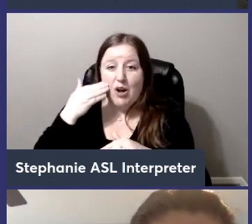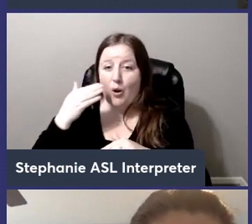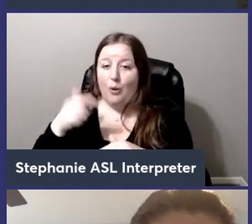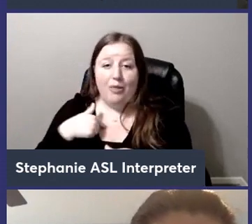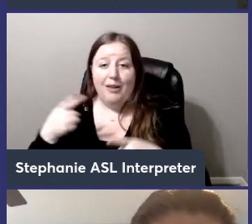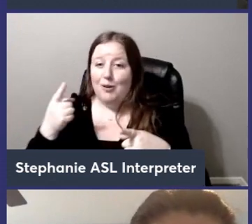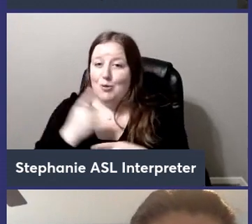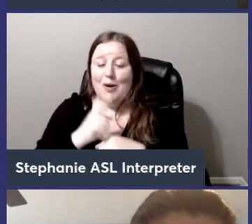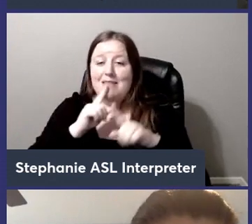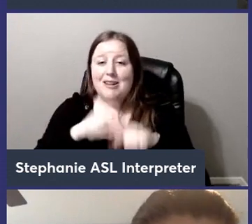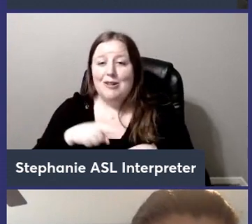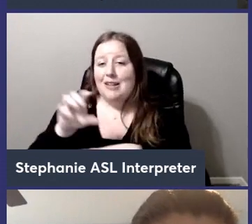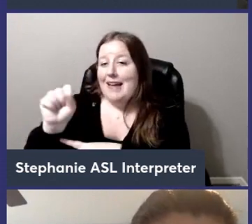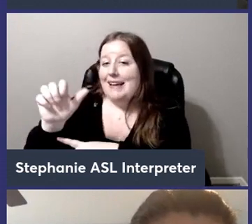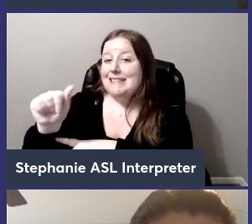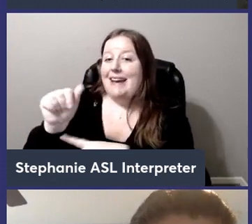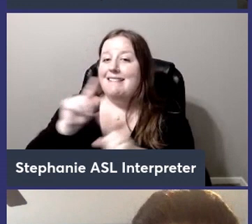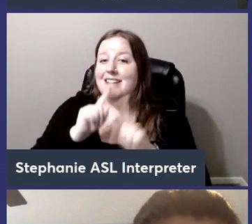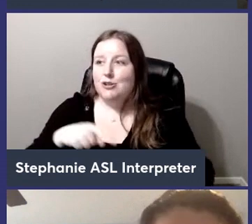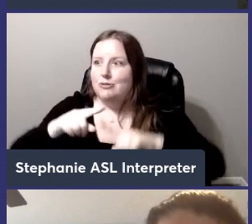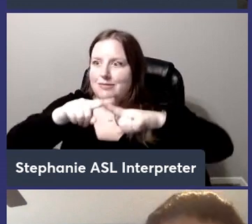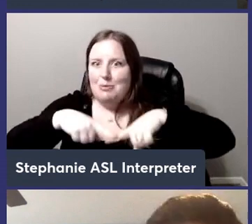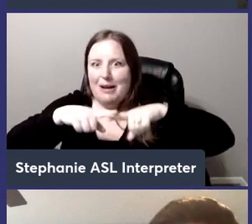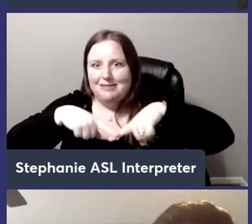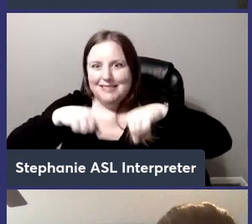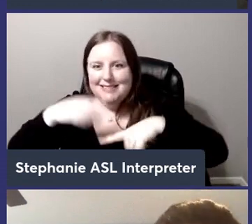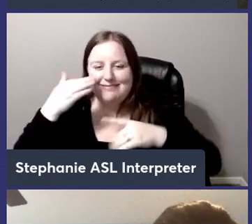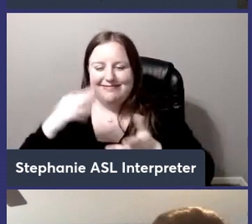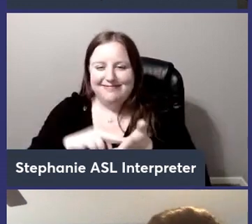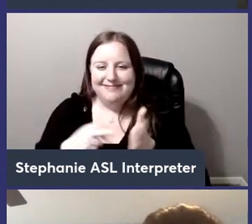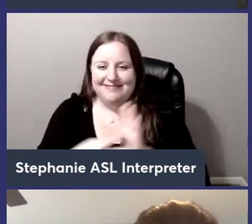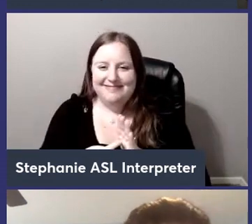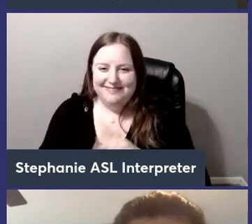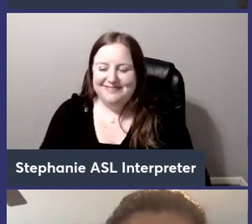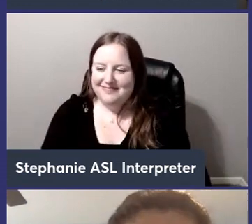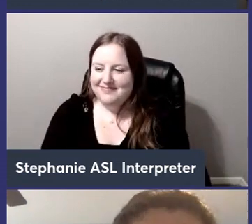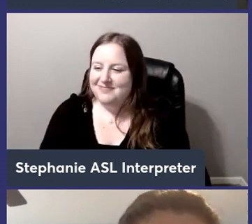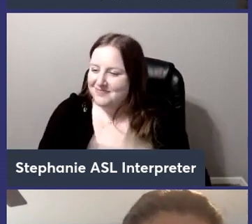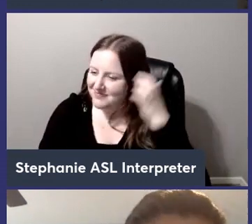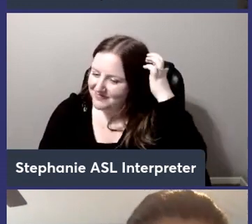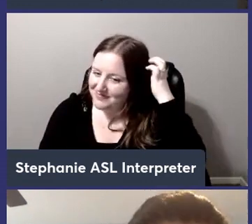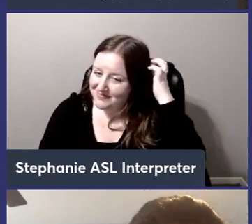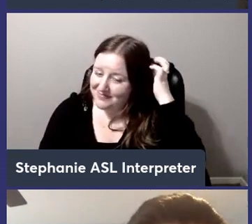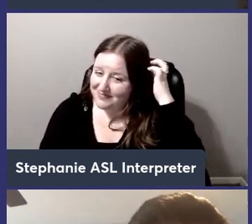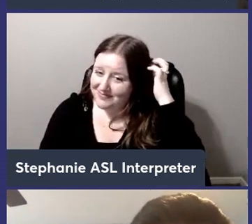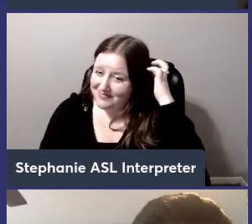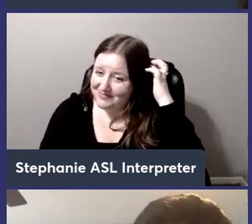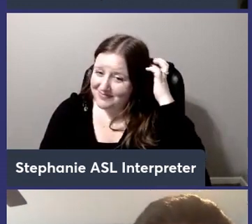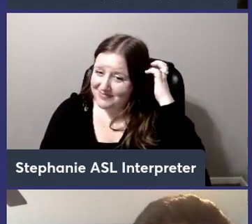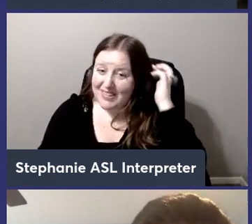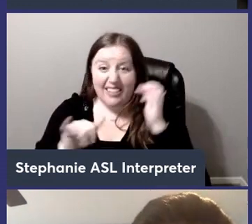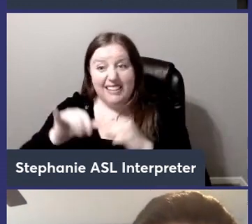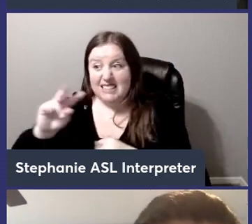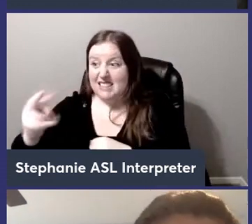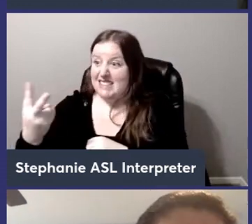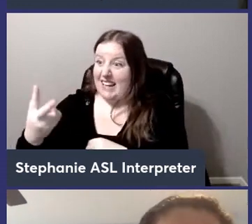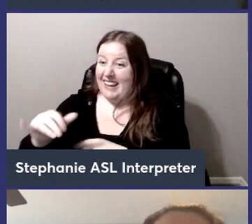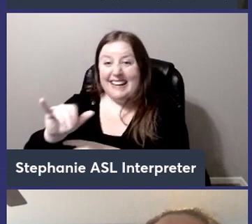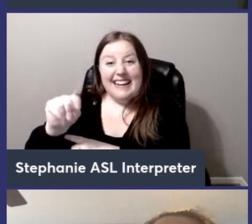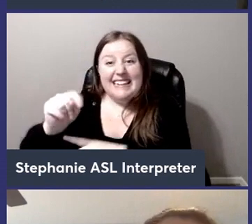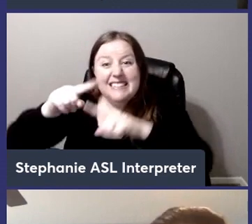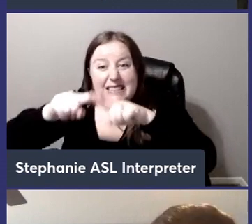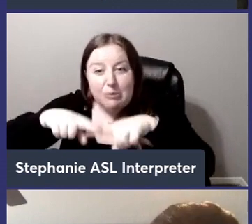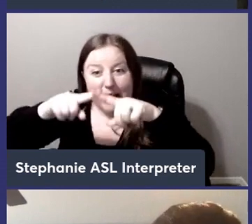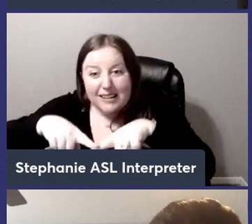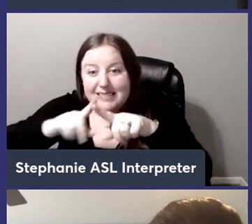the solution architect answer of it depends, obviously, right? That's only the second it depends we've had all morning. So it's not too